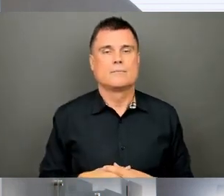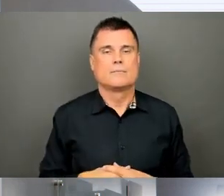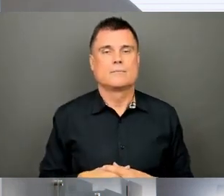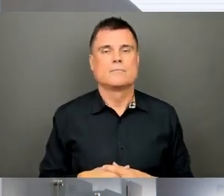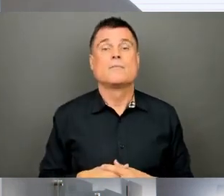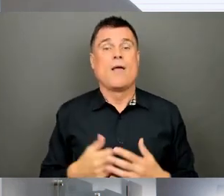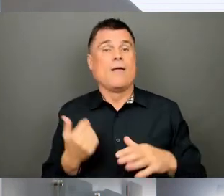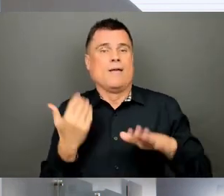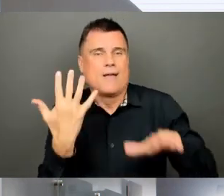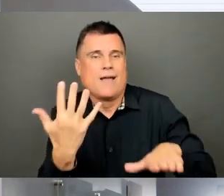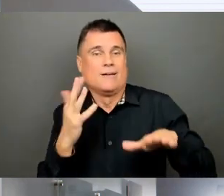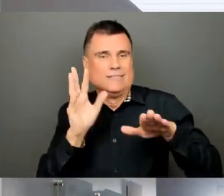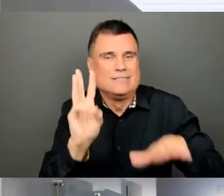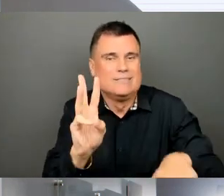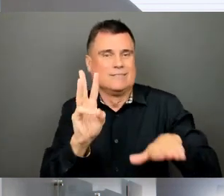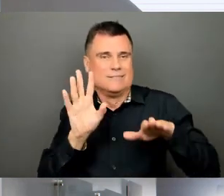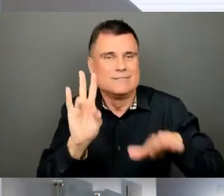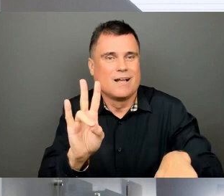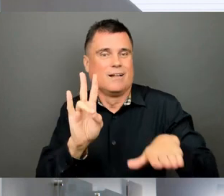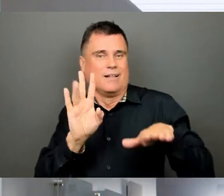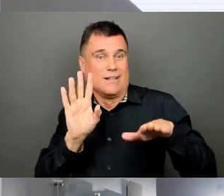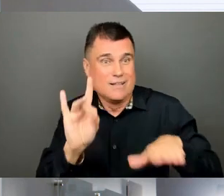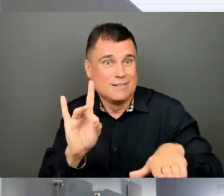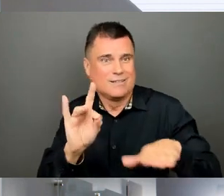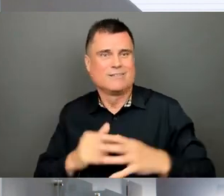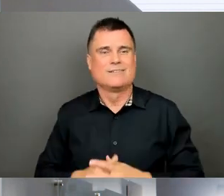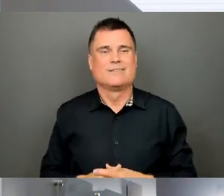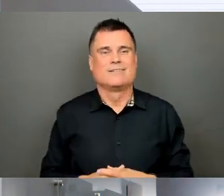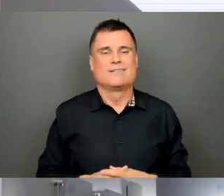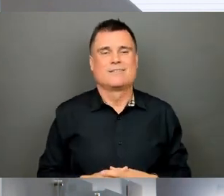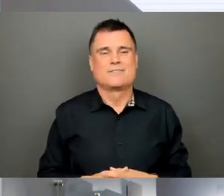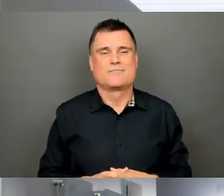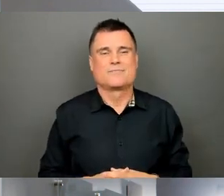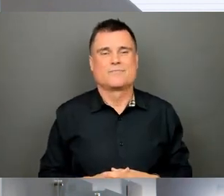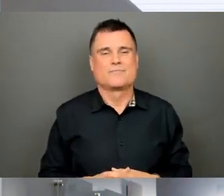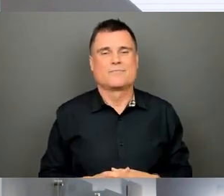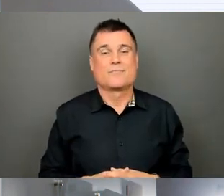All right, 5, 6, remember that foundation. Back,